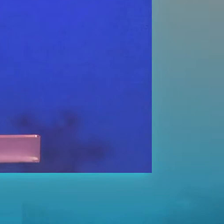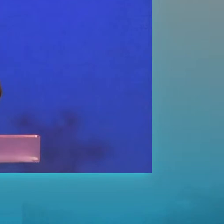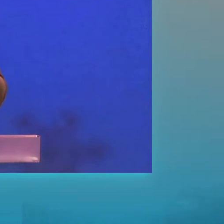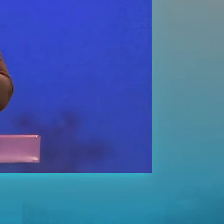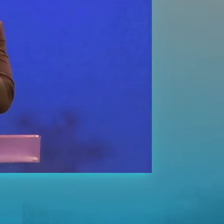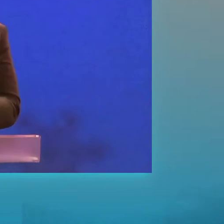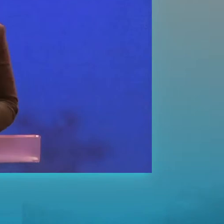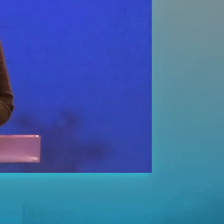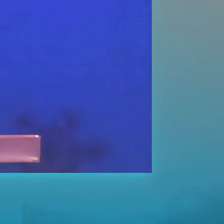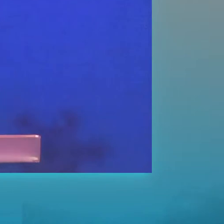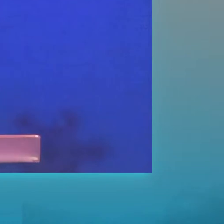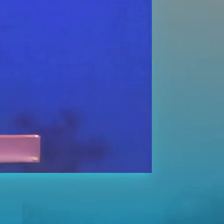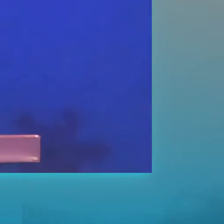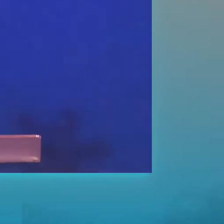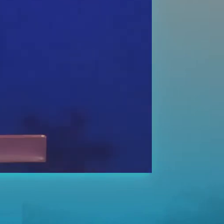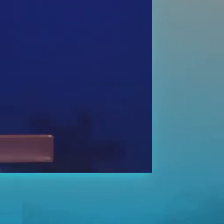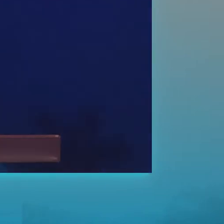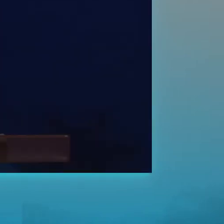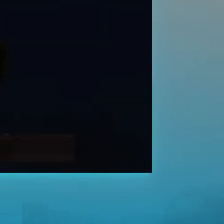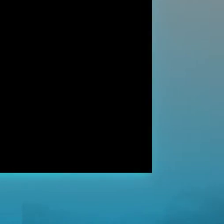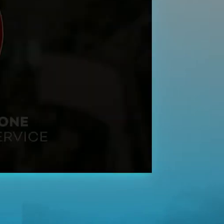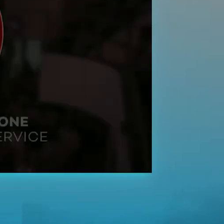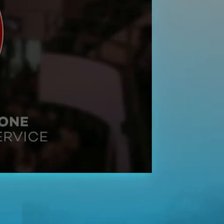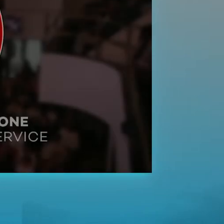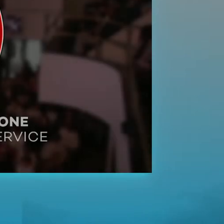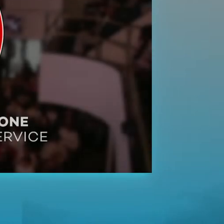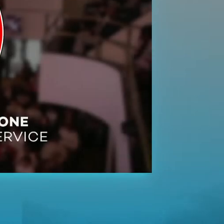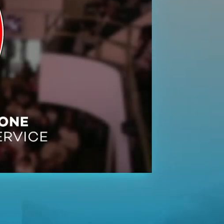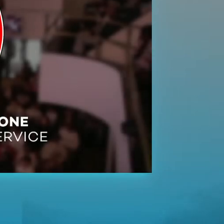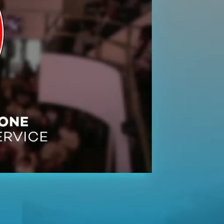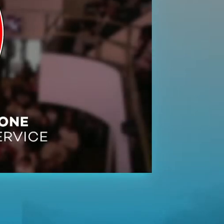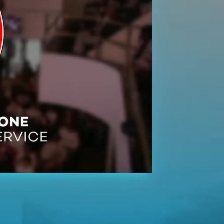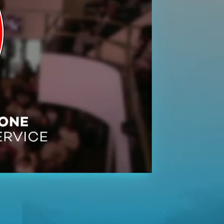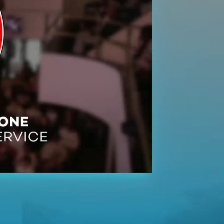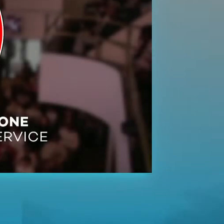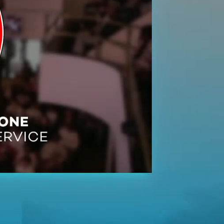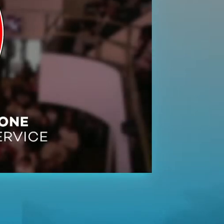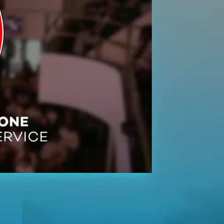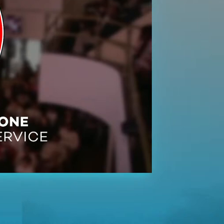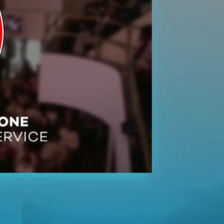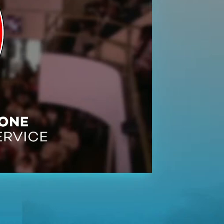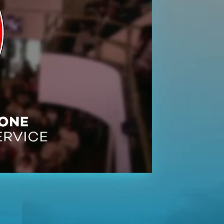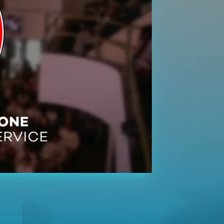Who is peeling back the darkness